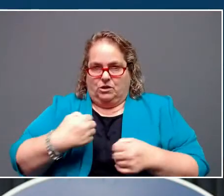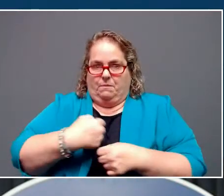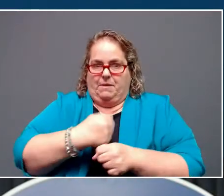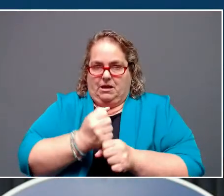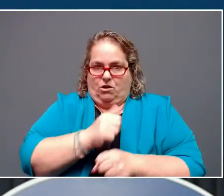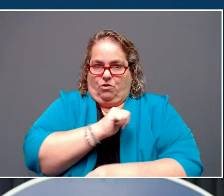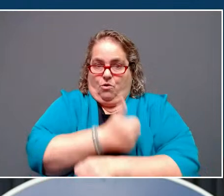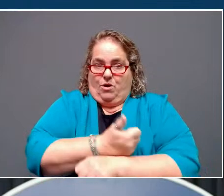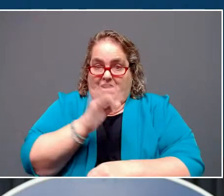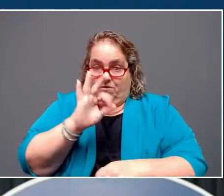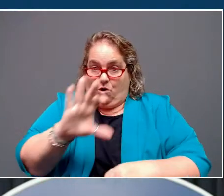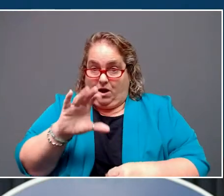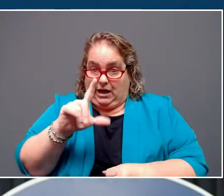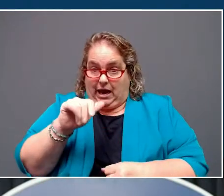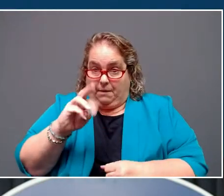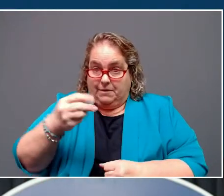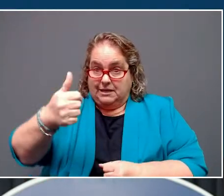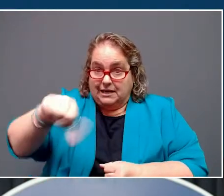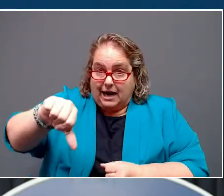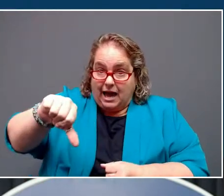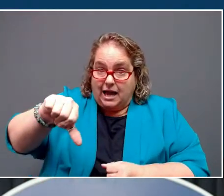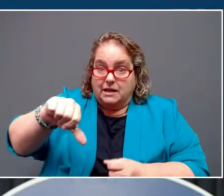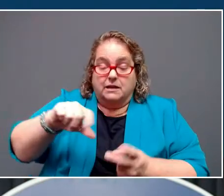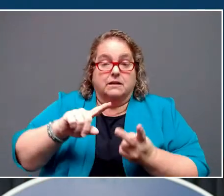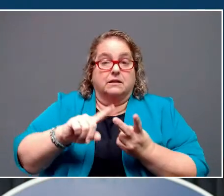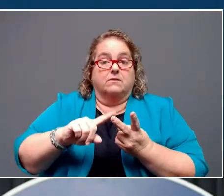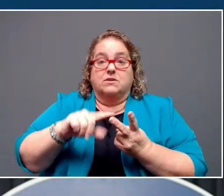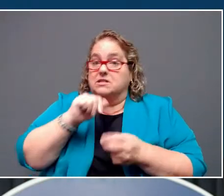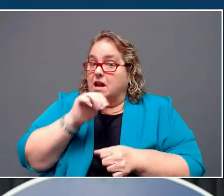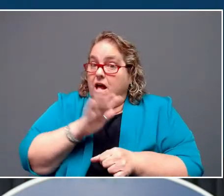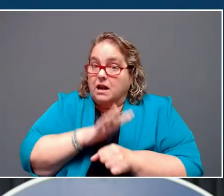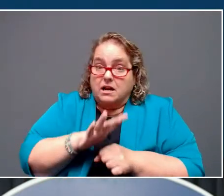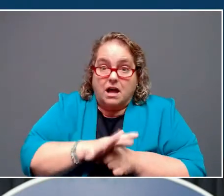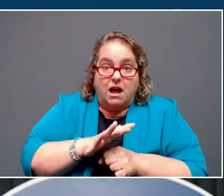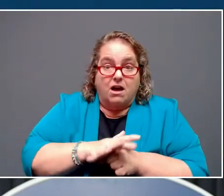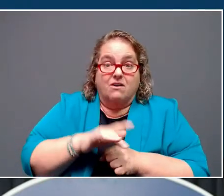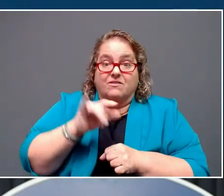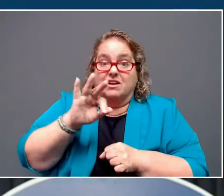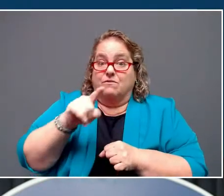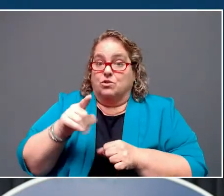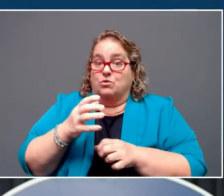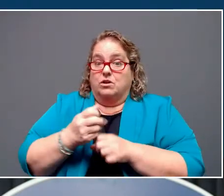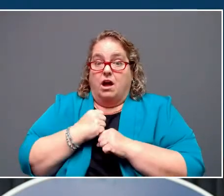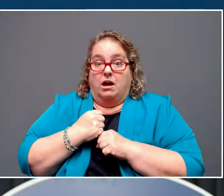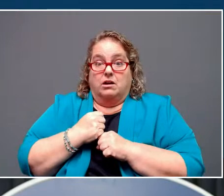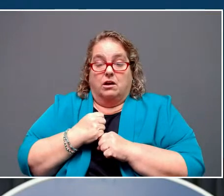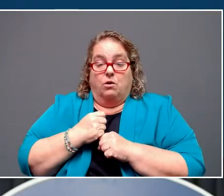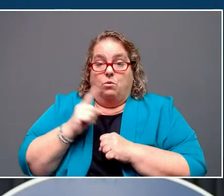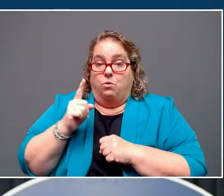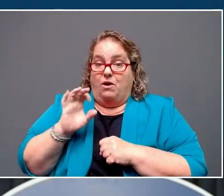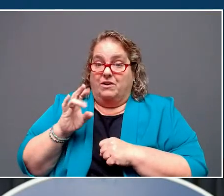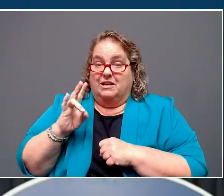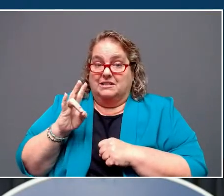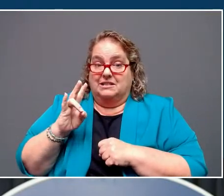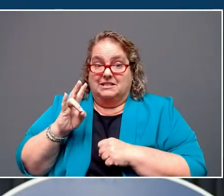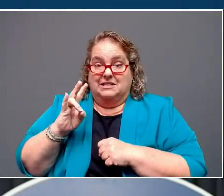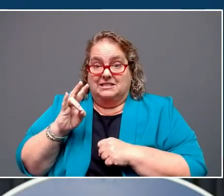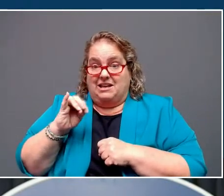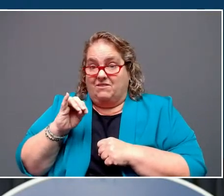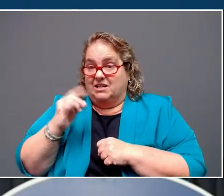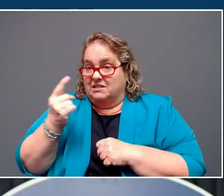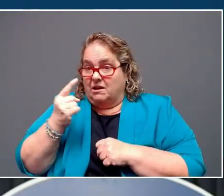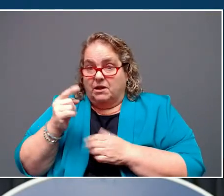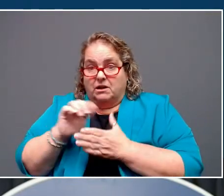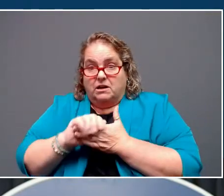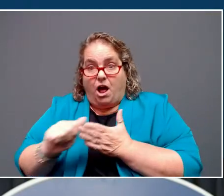been denied, if your claim's not enough, if you were one of the ones that got $170 something that was meant for a consultant to give